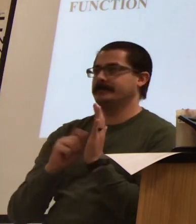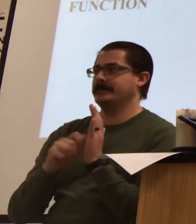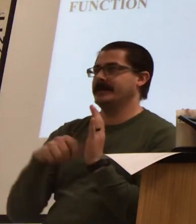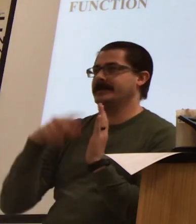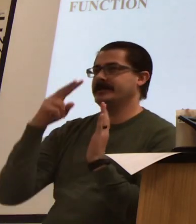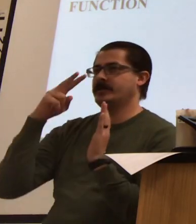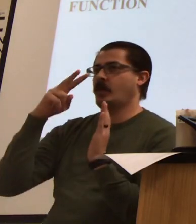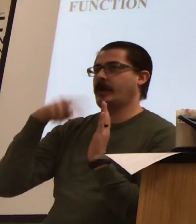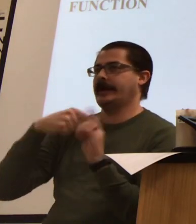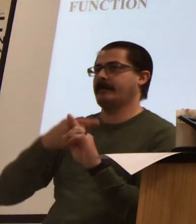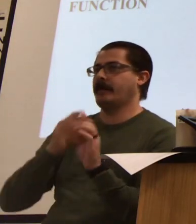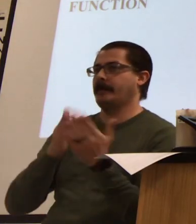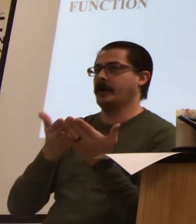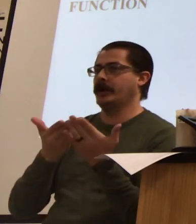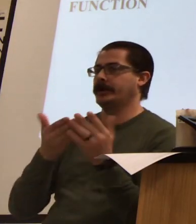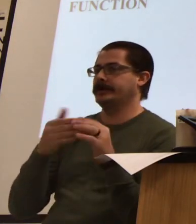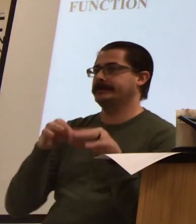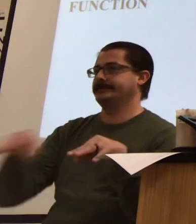internal conditions